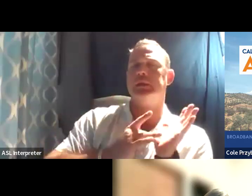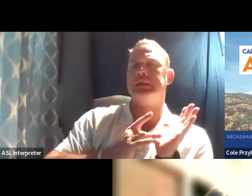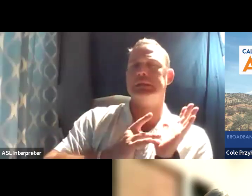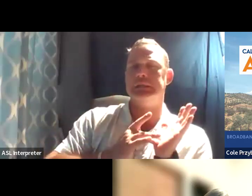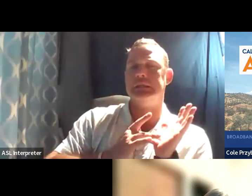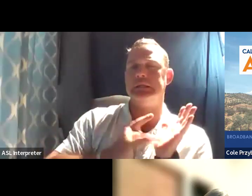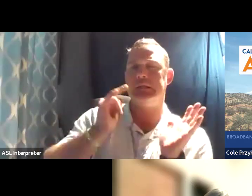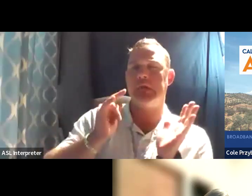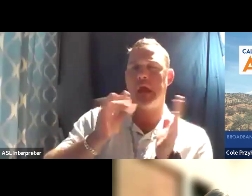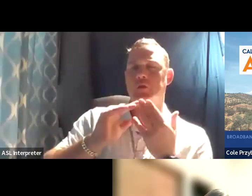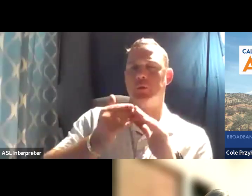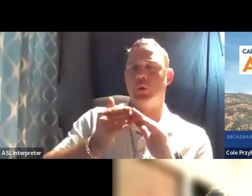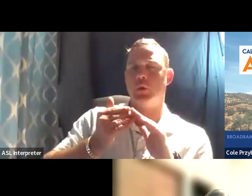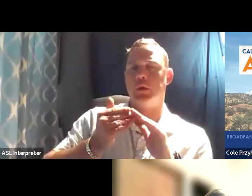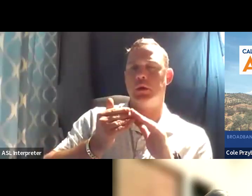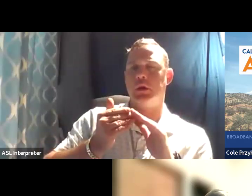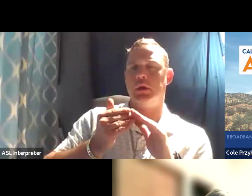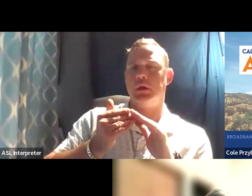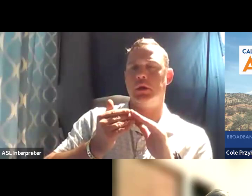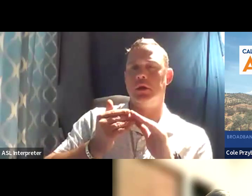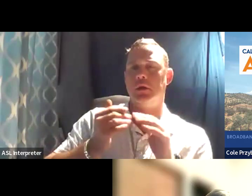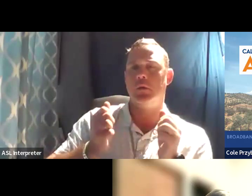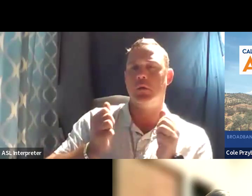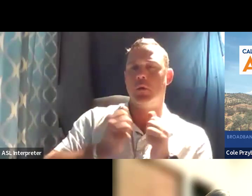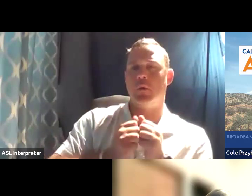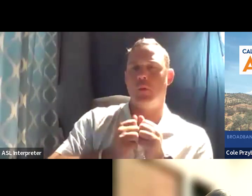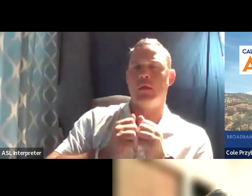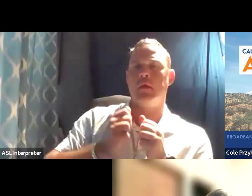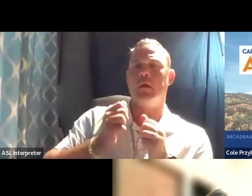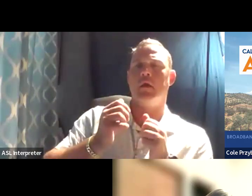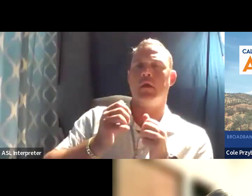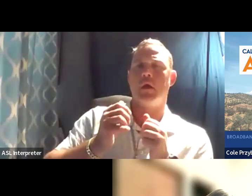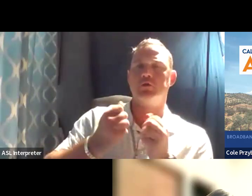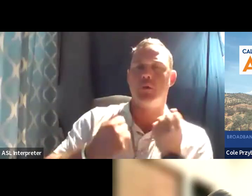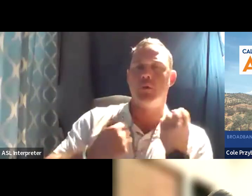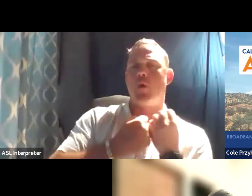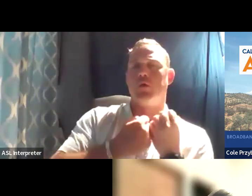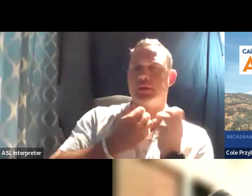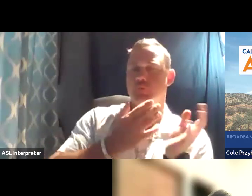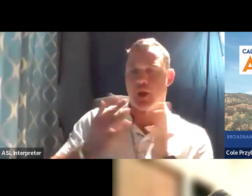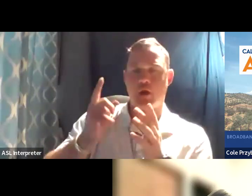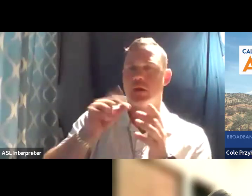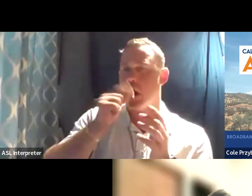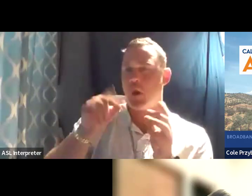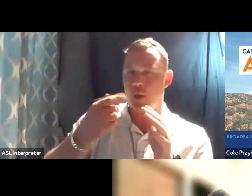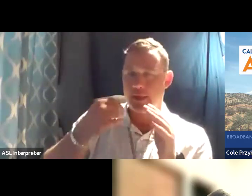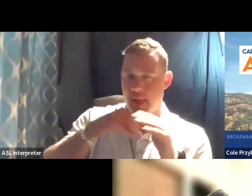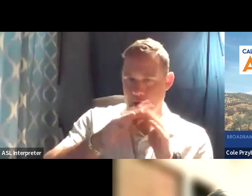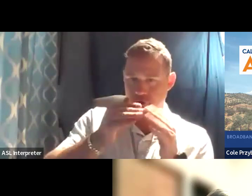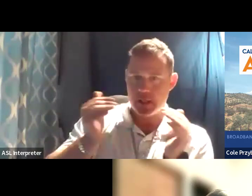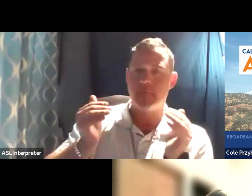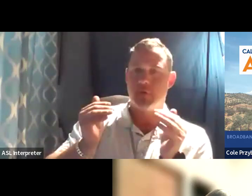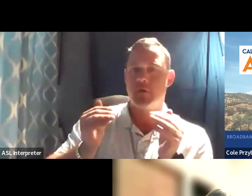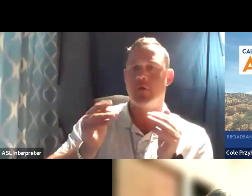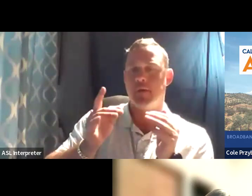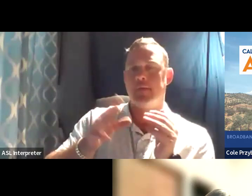community with an anchor that's prepared to do not only the entry level things, but especially